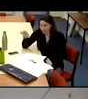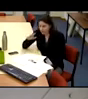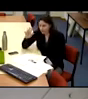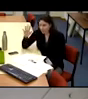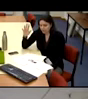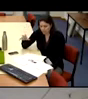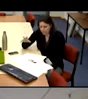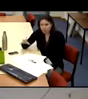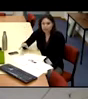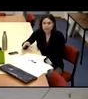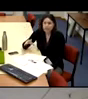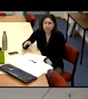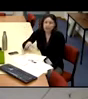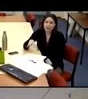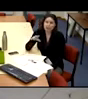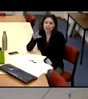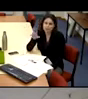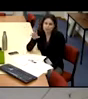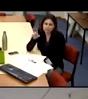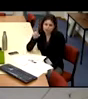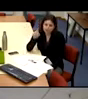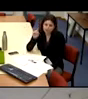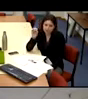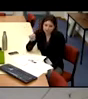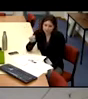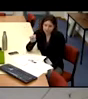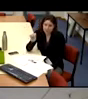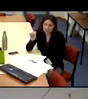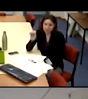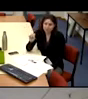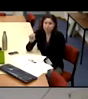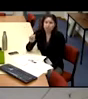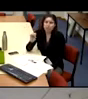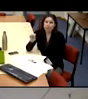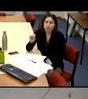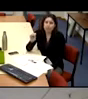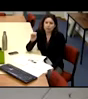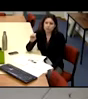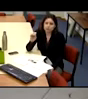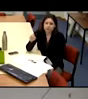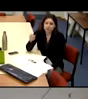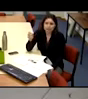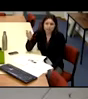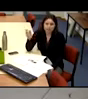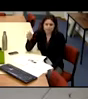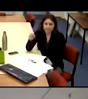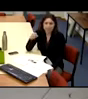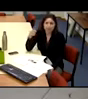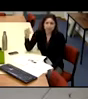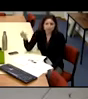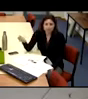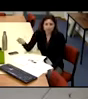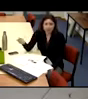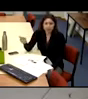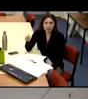which was overlaid by her voice narrating her experience. And there's just a still from her video here, which shows Sakina. She's basically